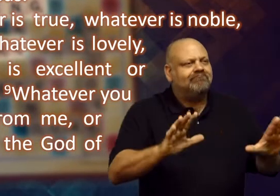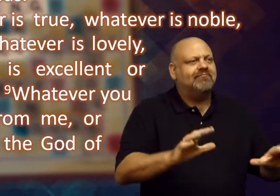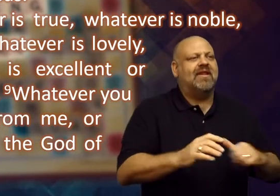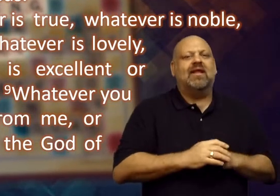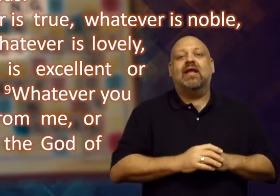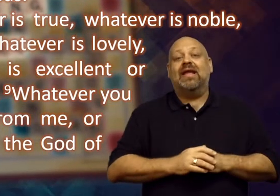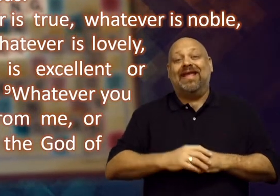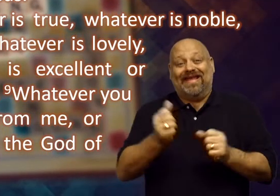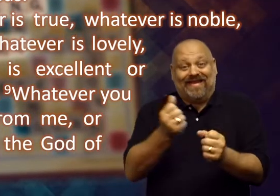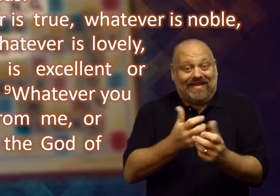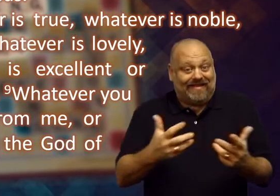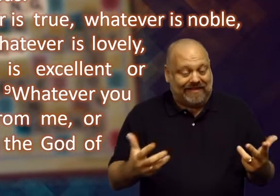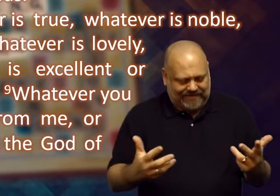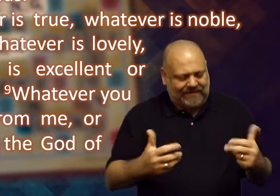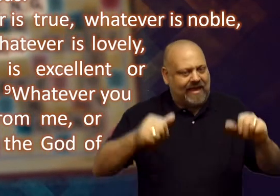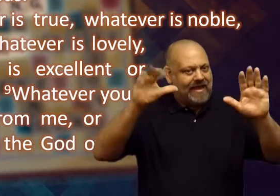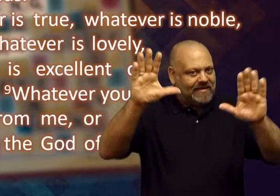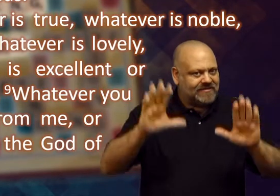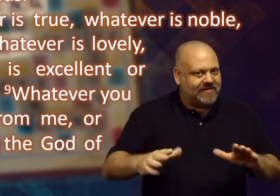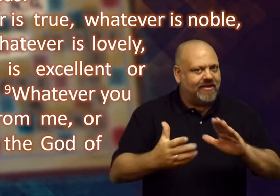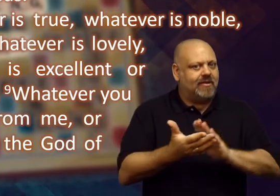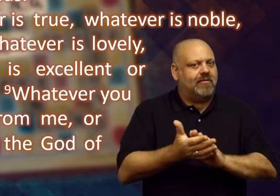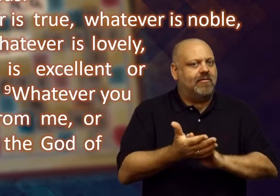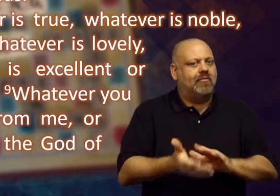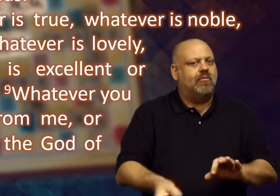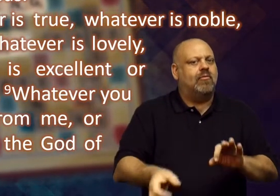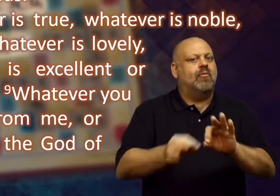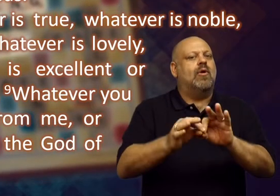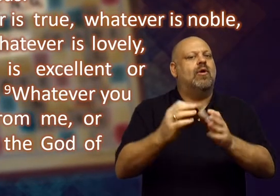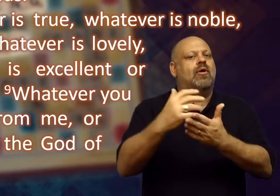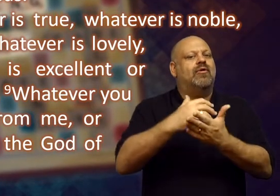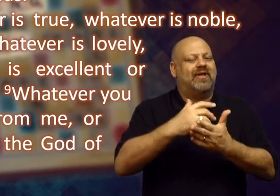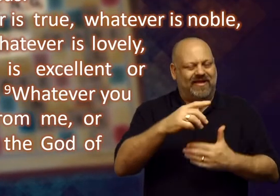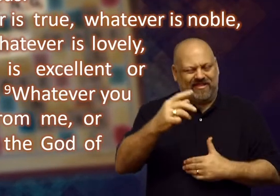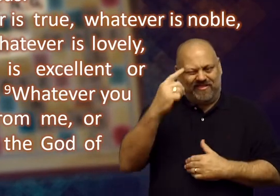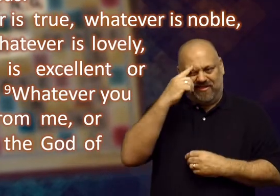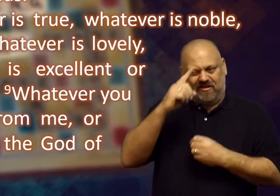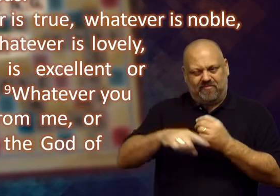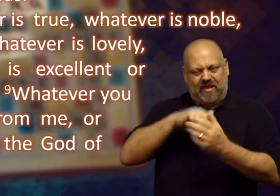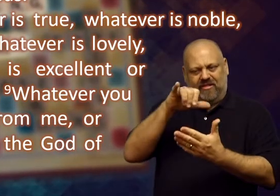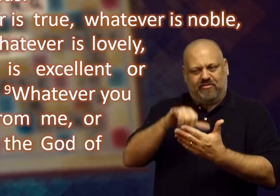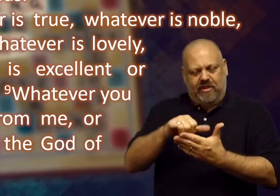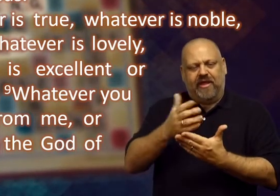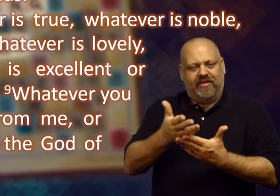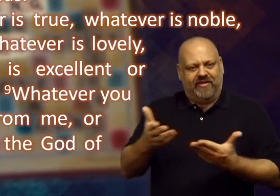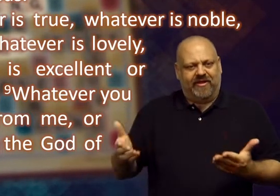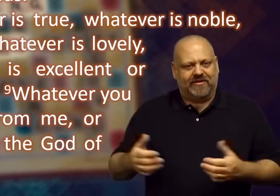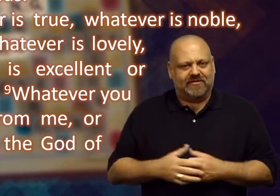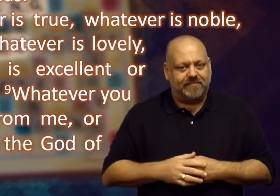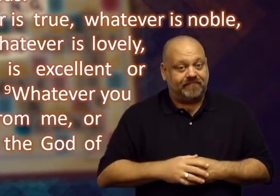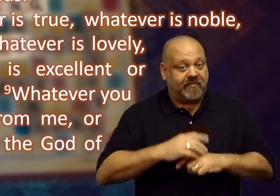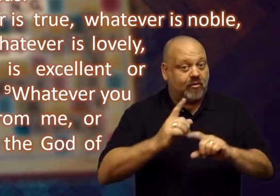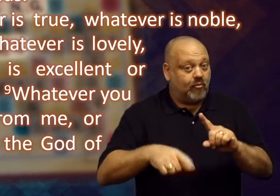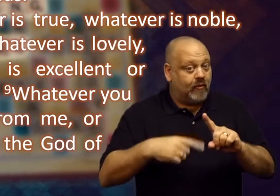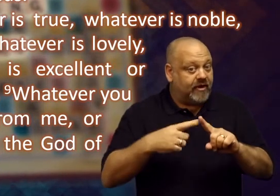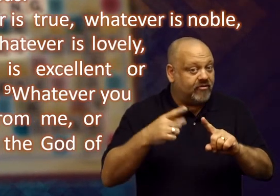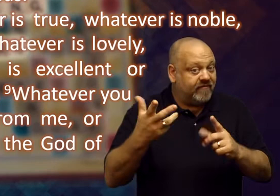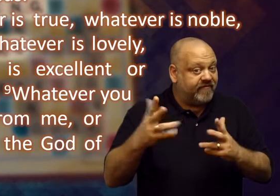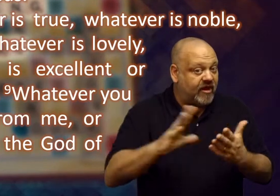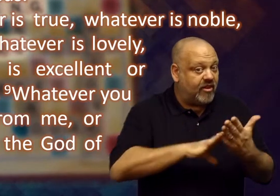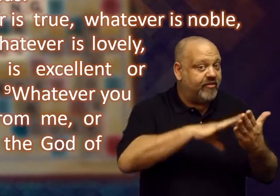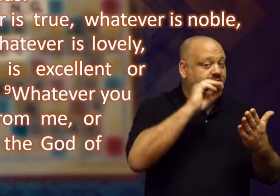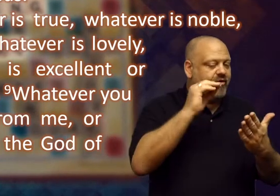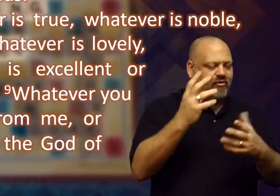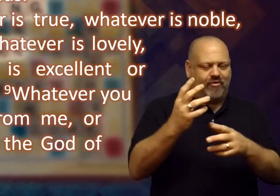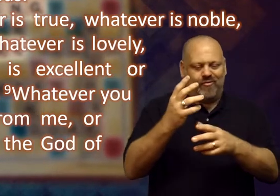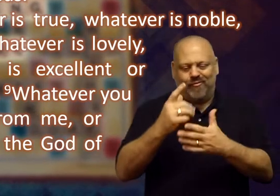admirable, if anything is excellent or praiseworthy, think about such things. Whatever you have